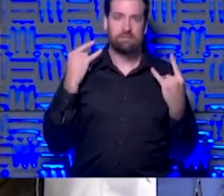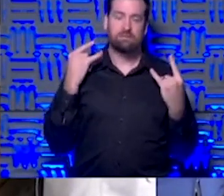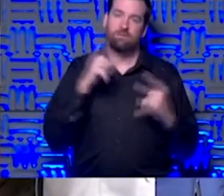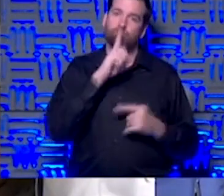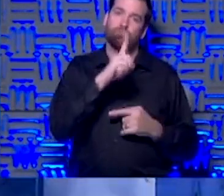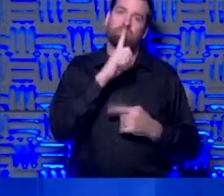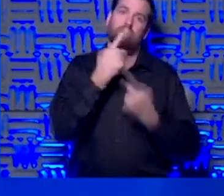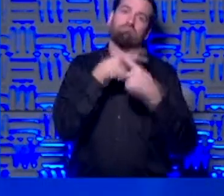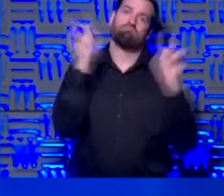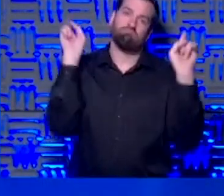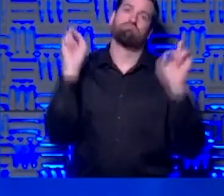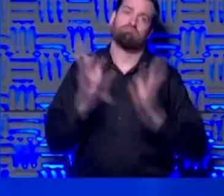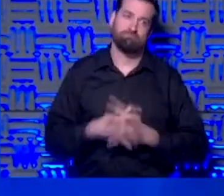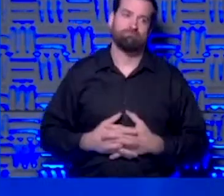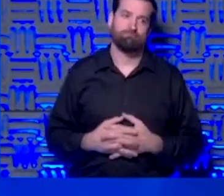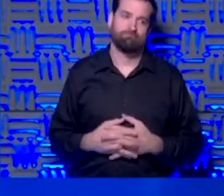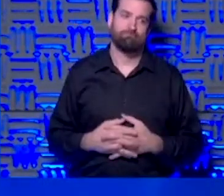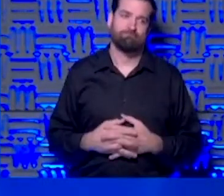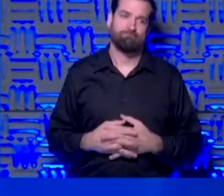make a difference.